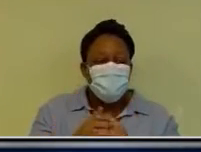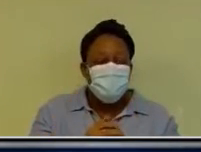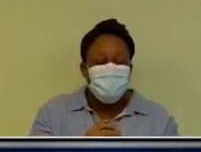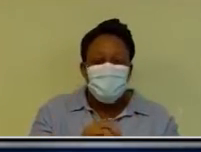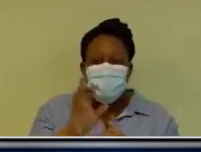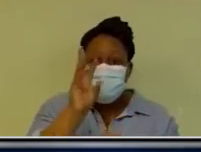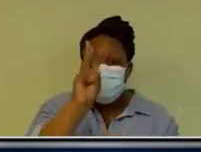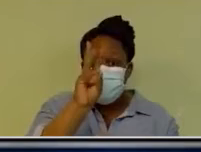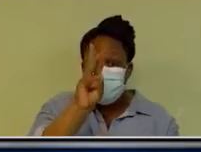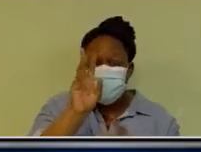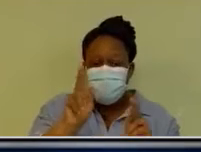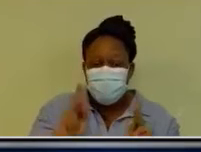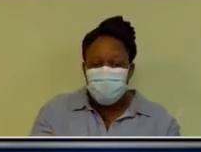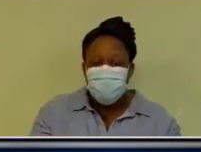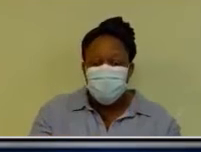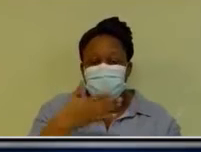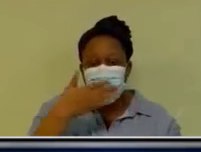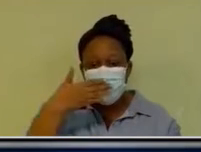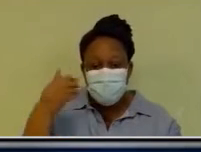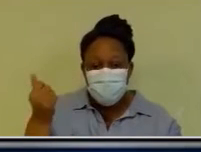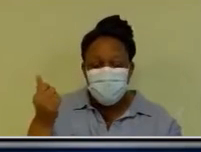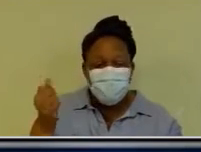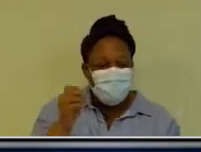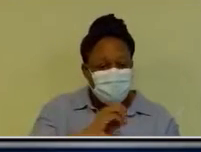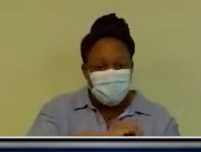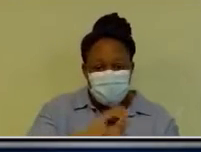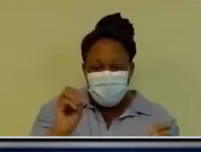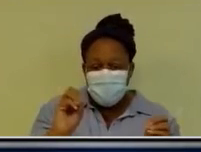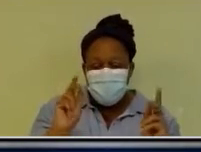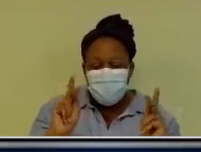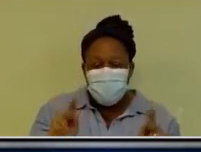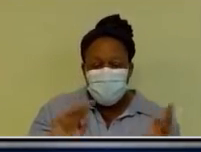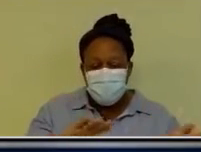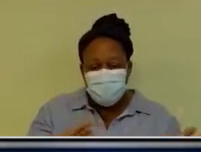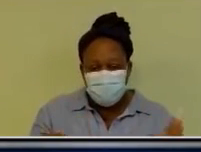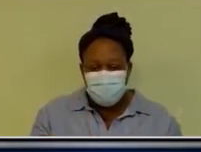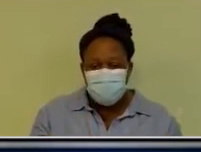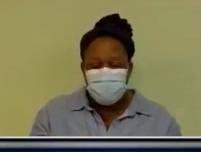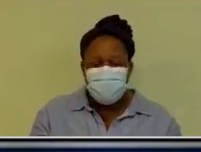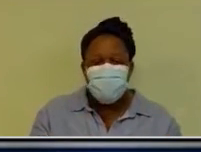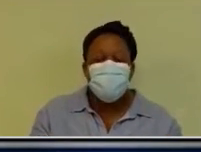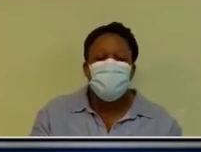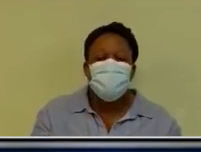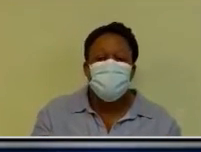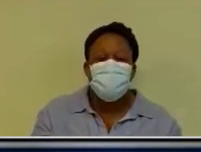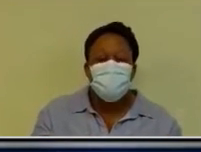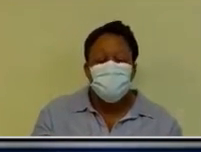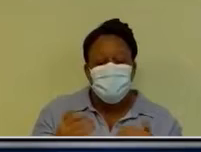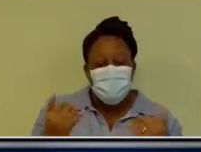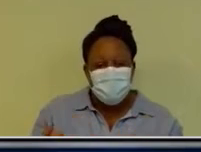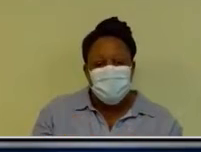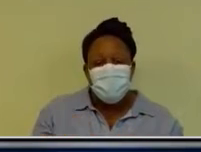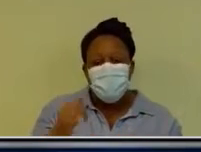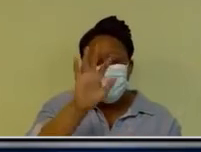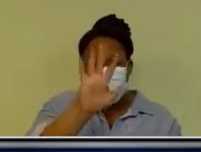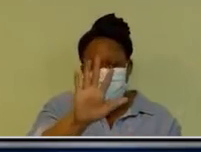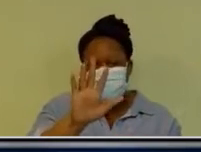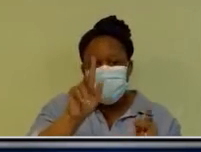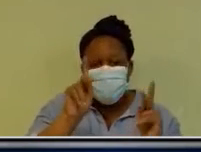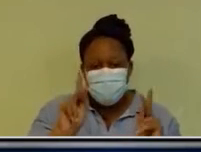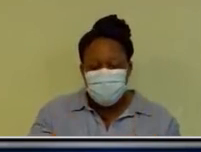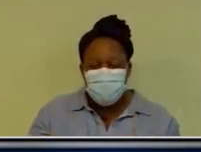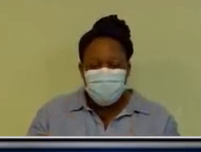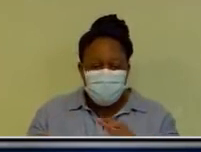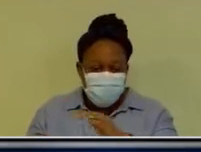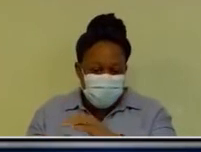have recovered. To date, we have 0 deaths. Currently, 5 persons are quarantined